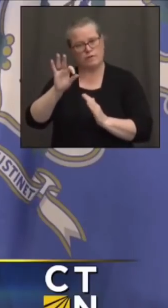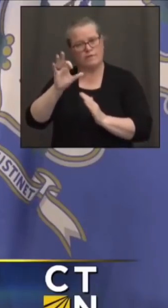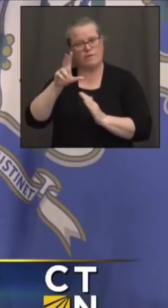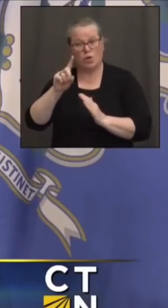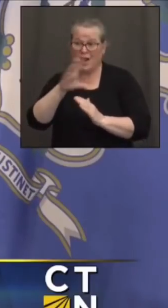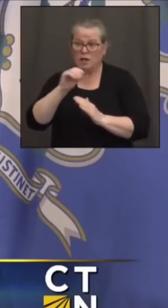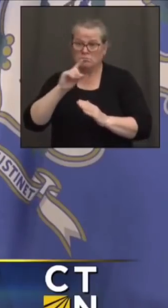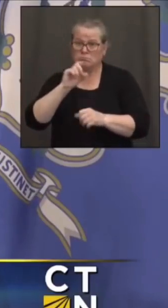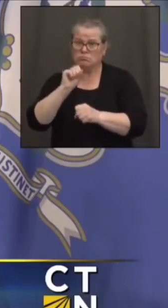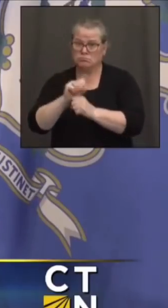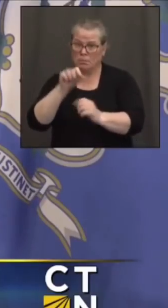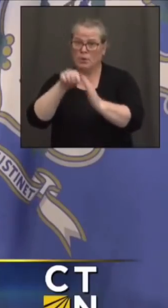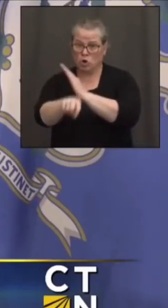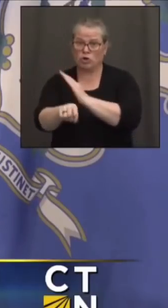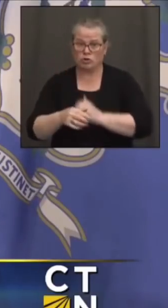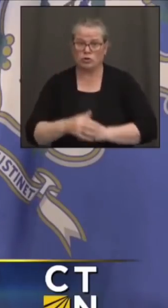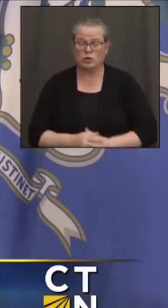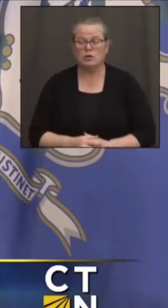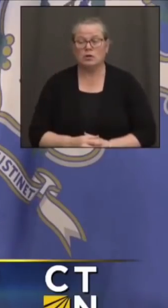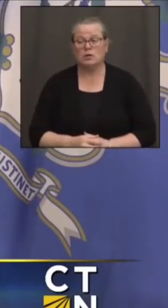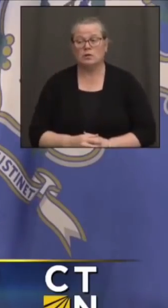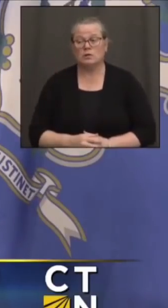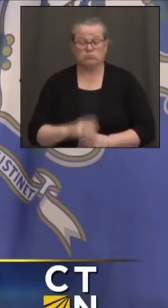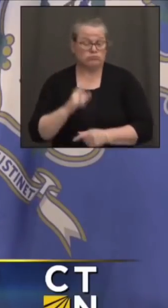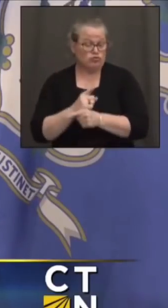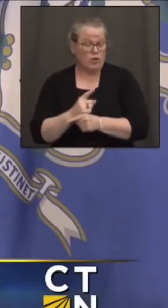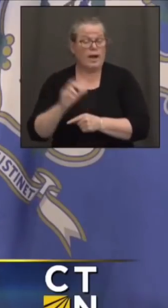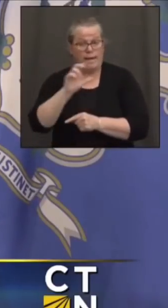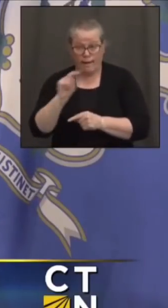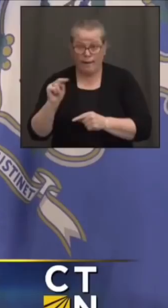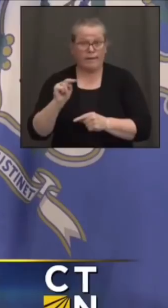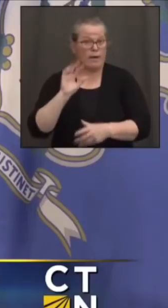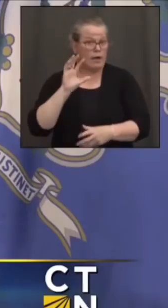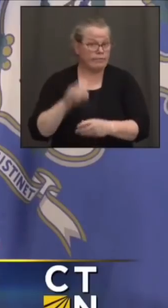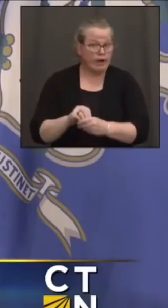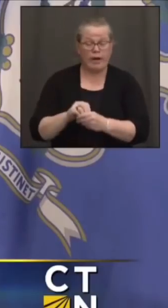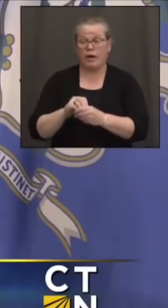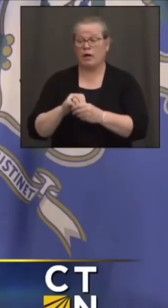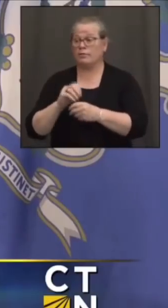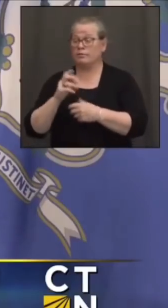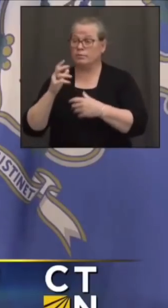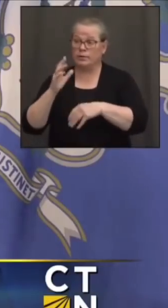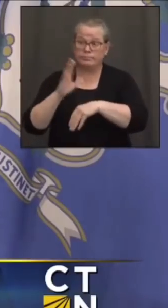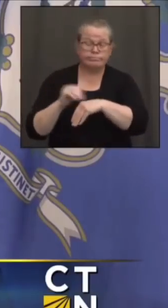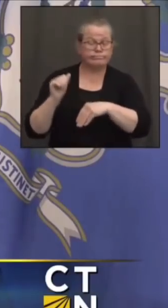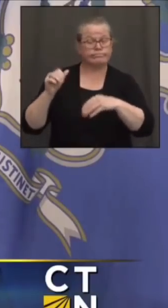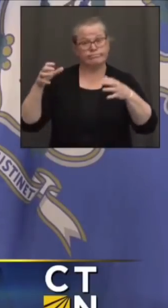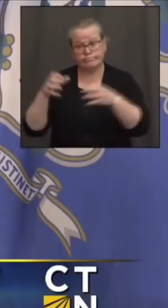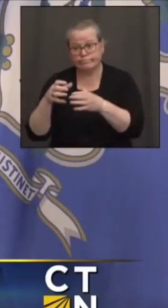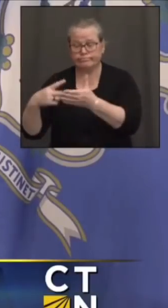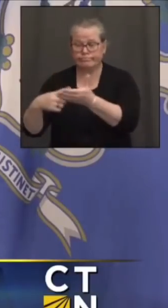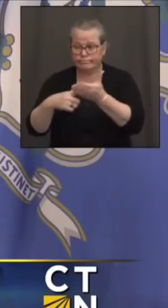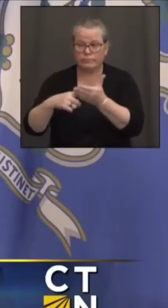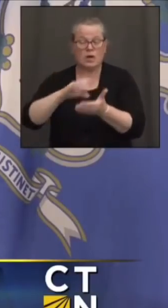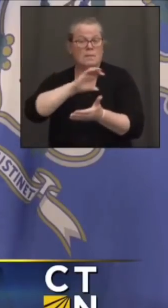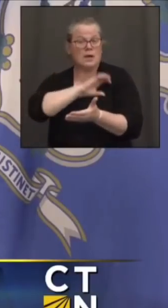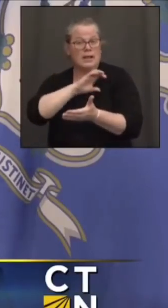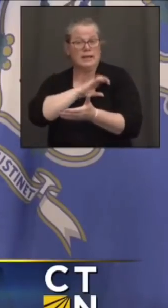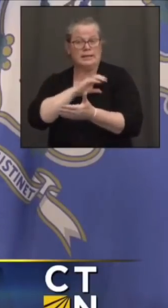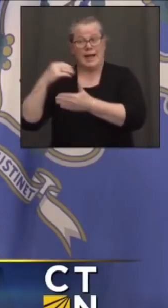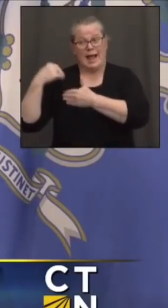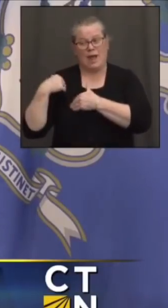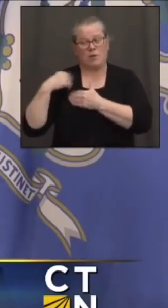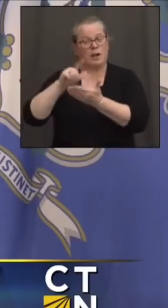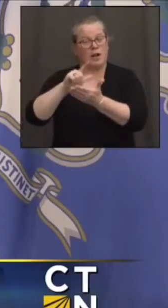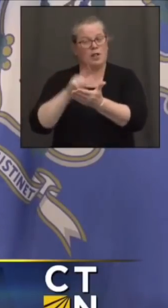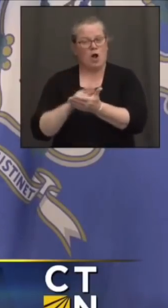right, the Connecticut stepped forward. We had the police accountability bill. There was a little back and forth about that, but I think it was the right